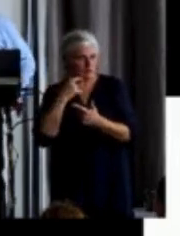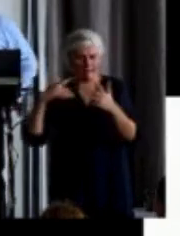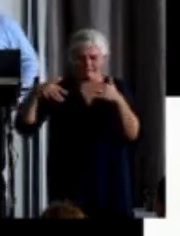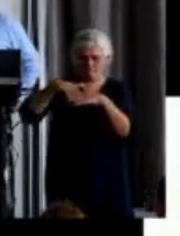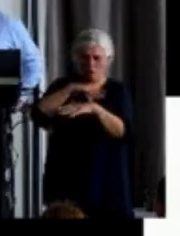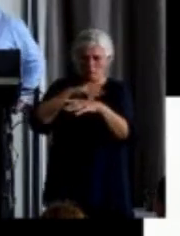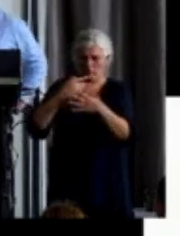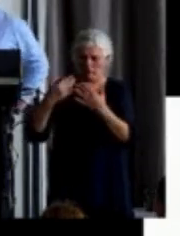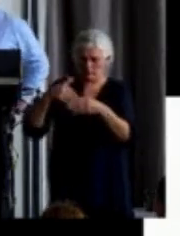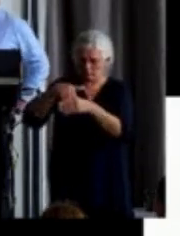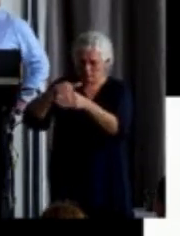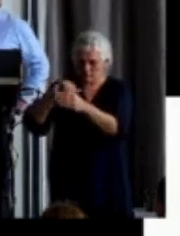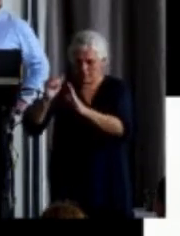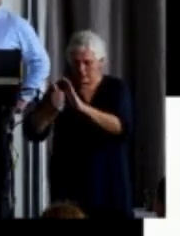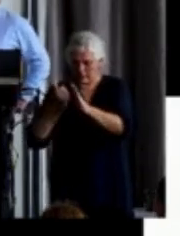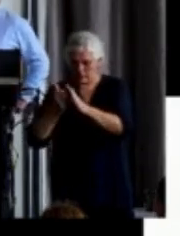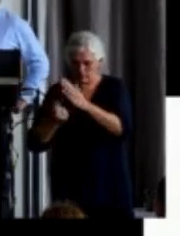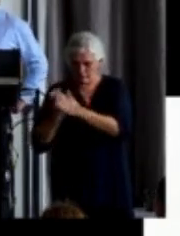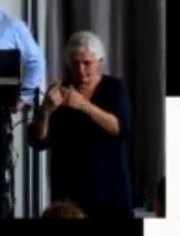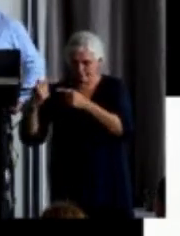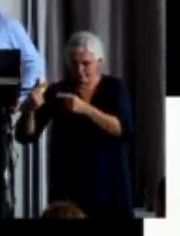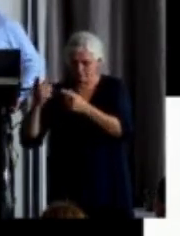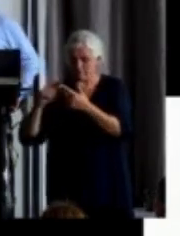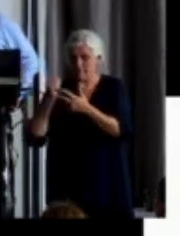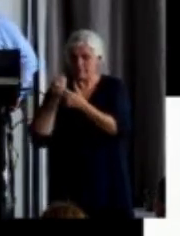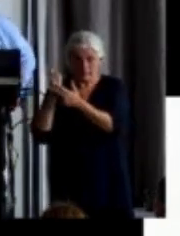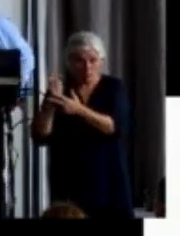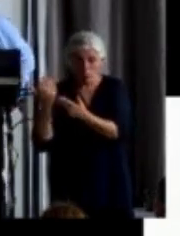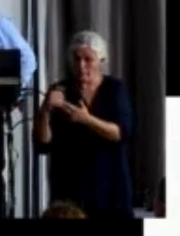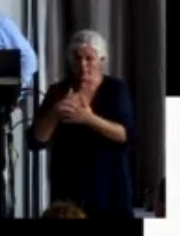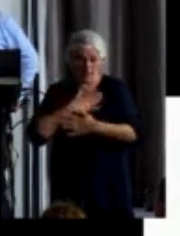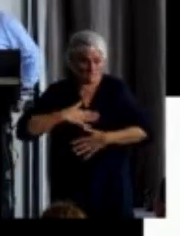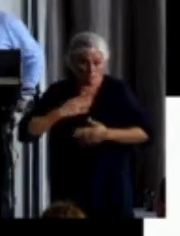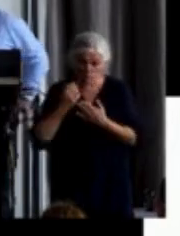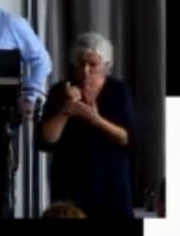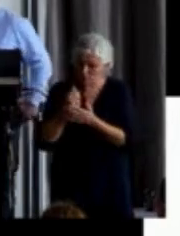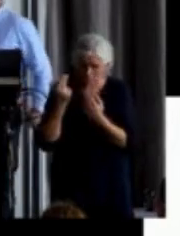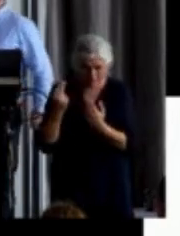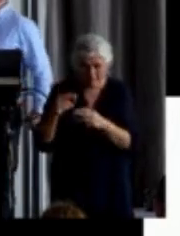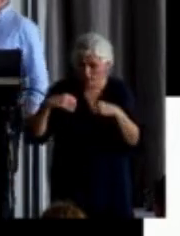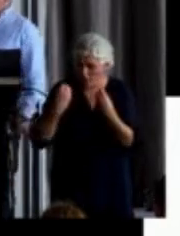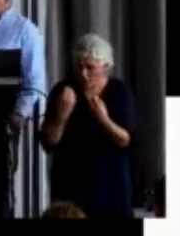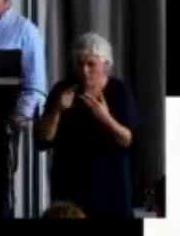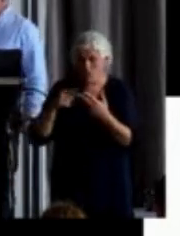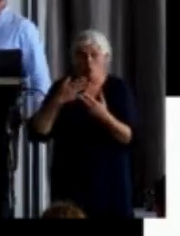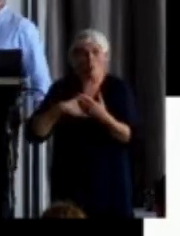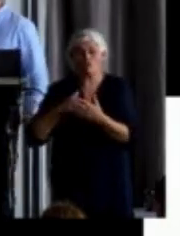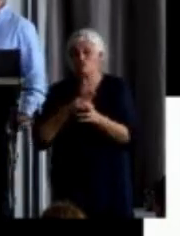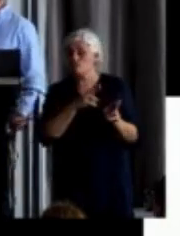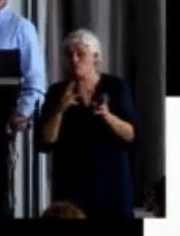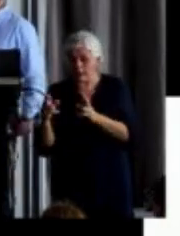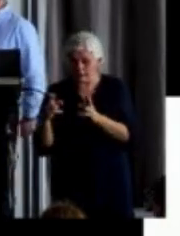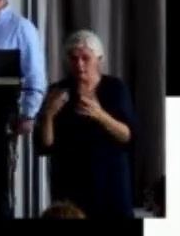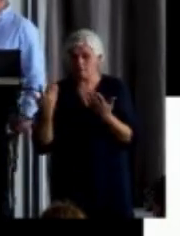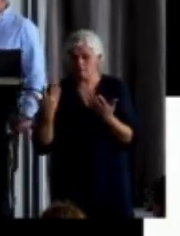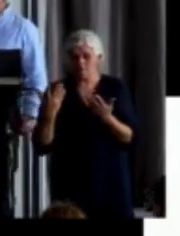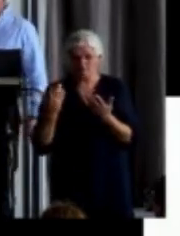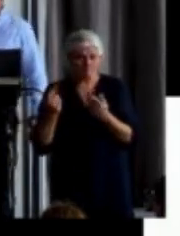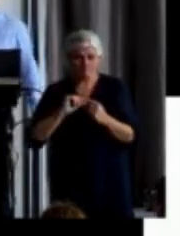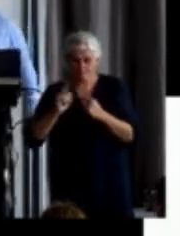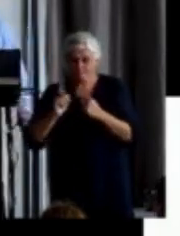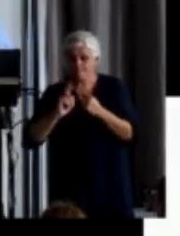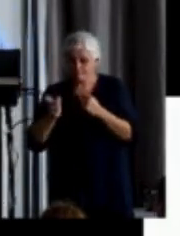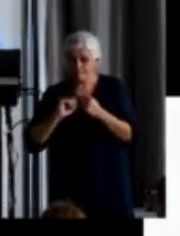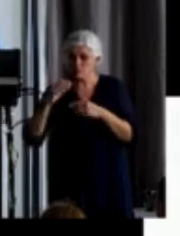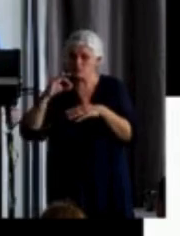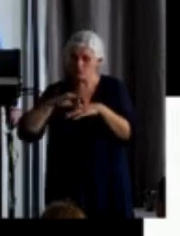environmental factors that they're experiencing, and the support might be emotional support that's been offered, or just the regular sort of occurrence of going to the